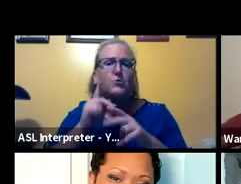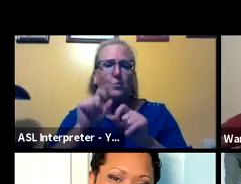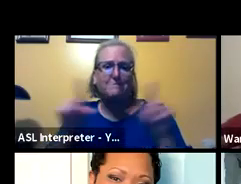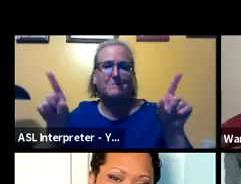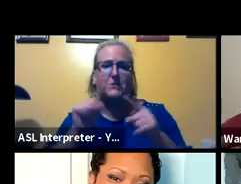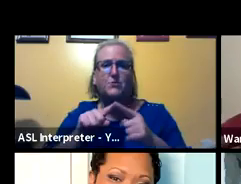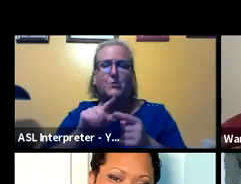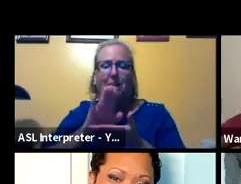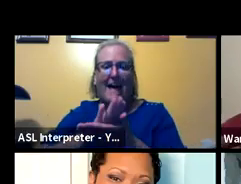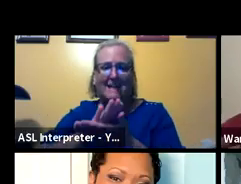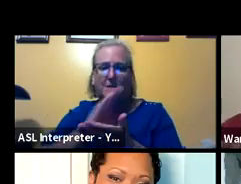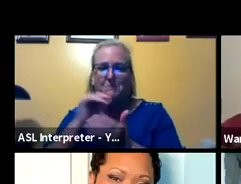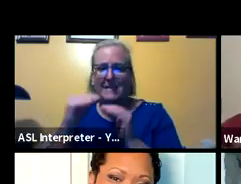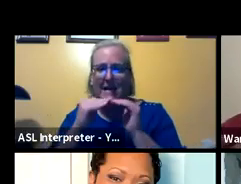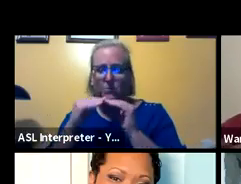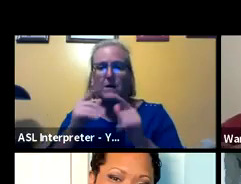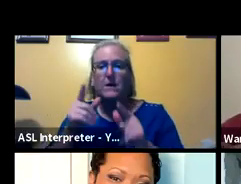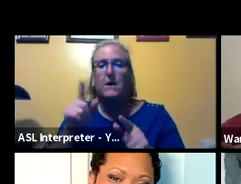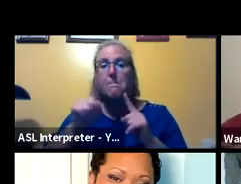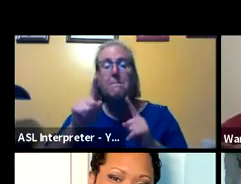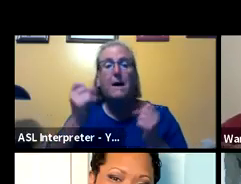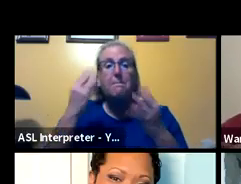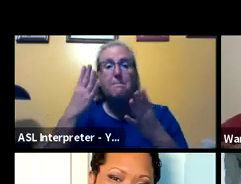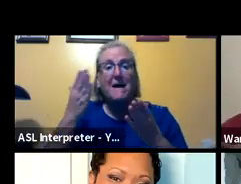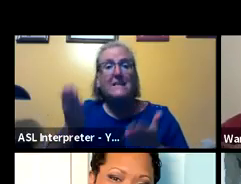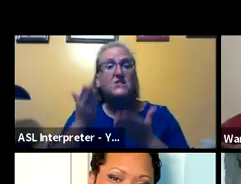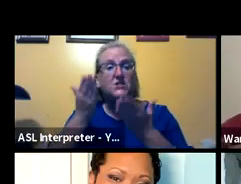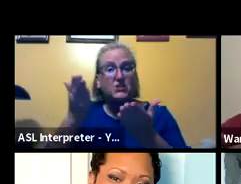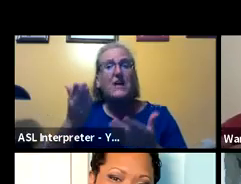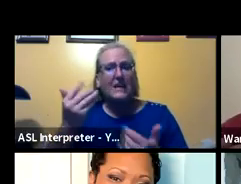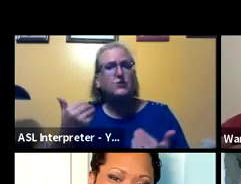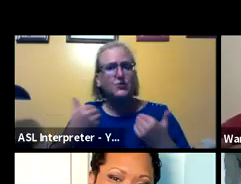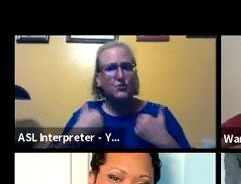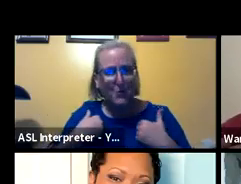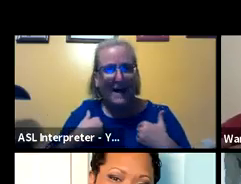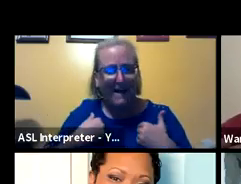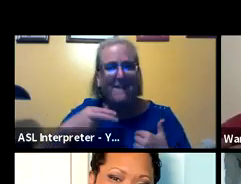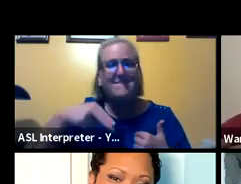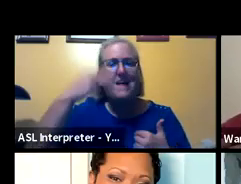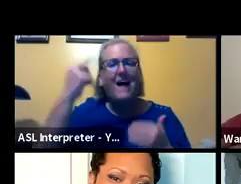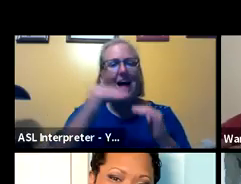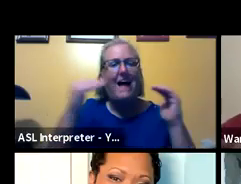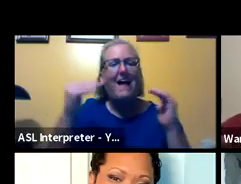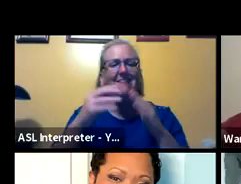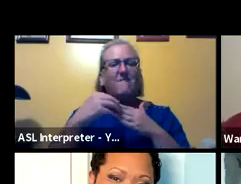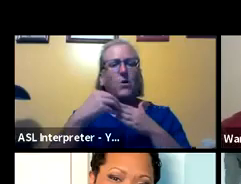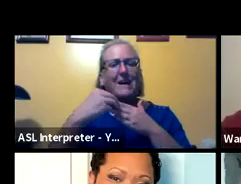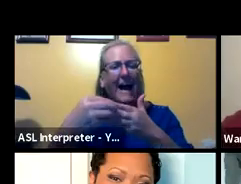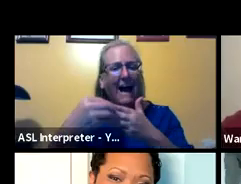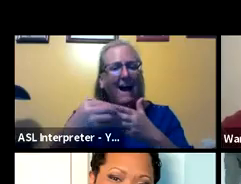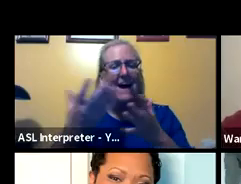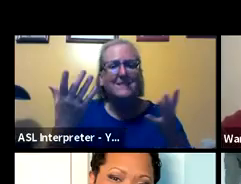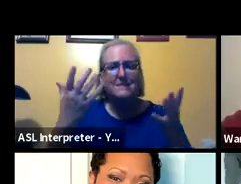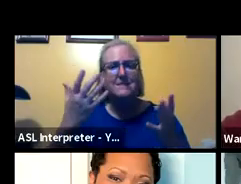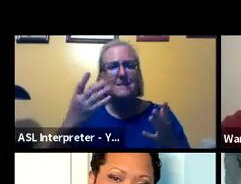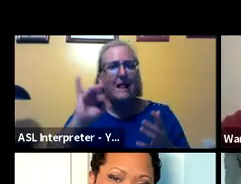Committee, there were a number of suggestions from parents around that, having a high-level guide like they're used to seeing in colleges around